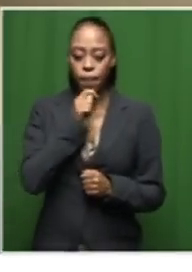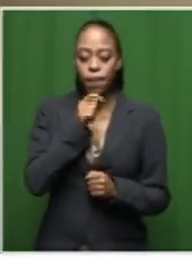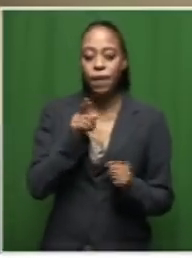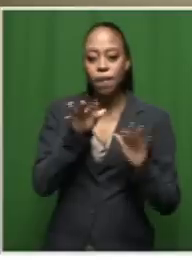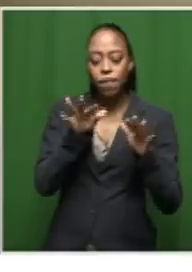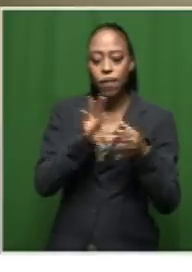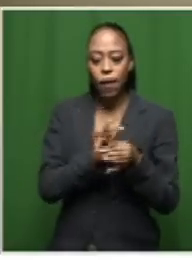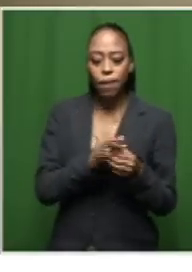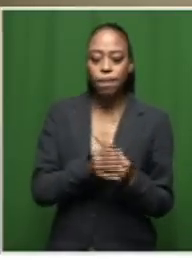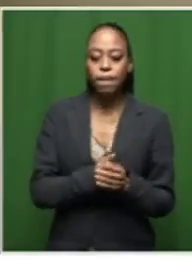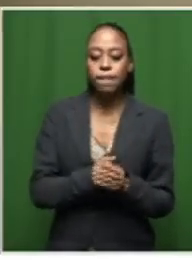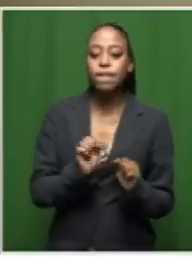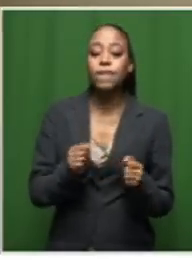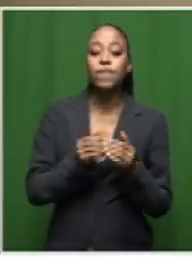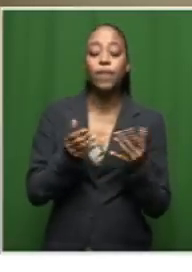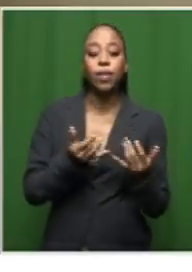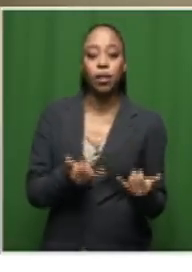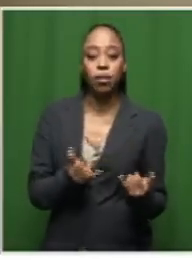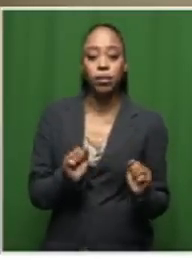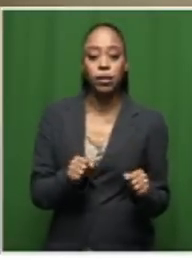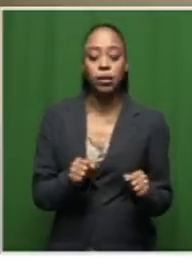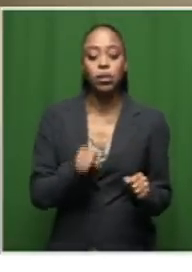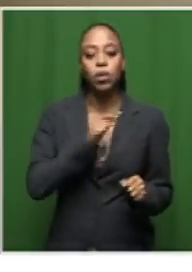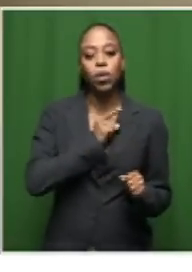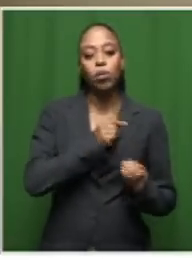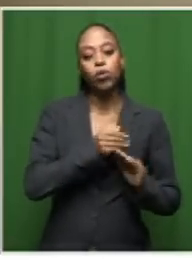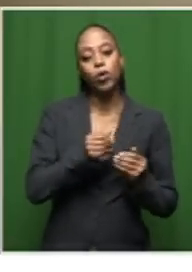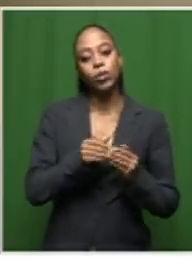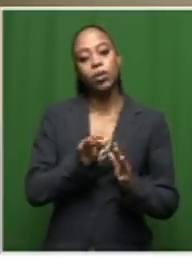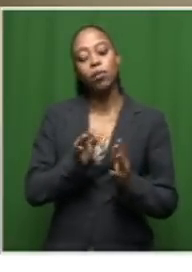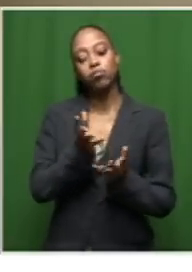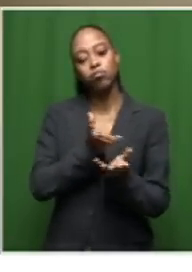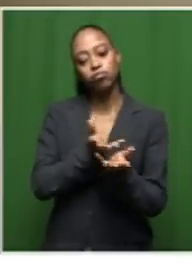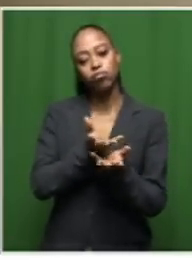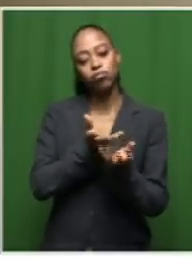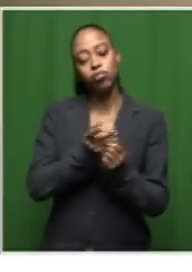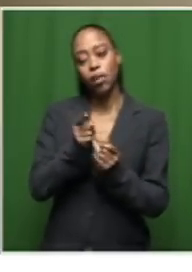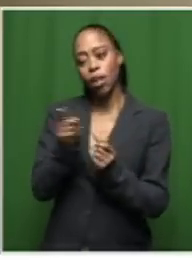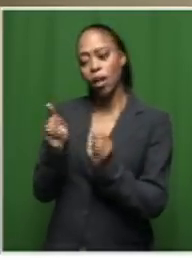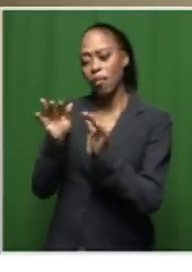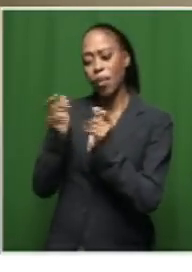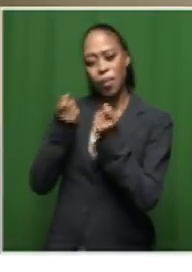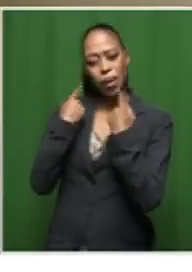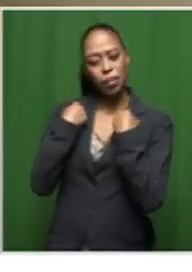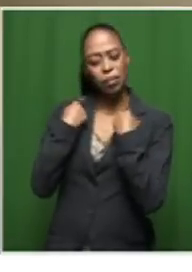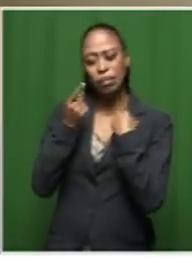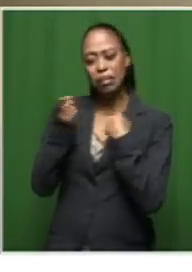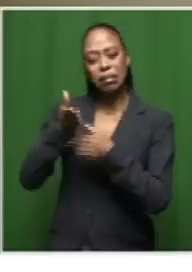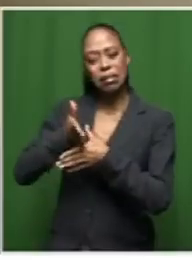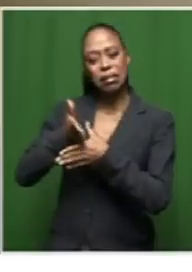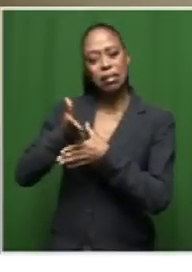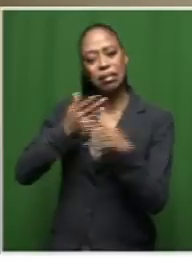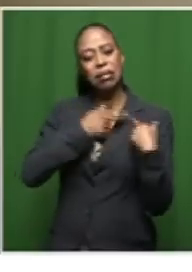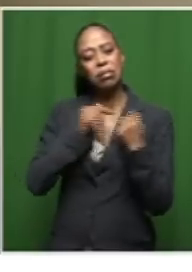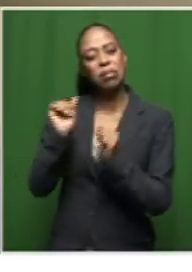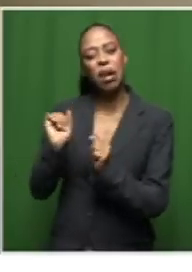the viewers. So let's start right at the beginning as we get into this conversation. So for those that don't know, what is the actual function